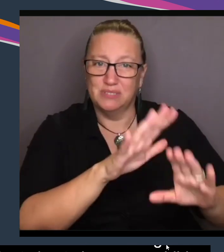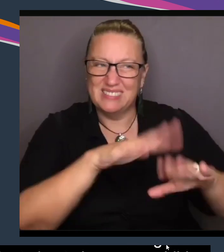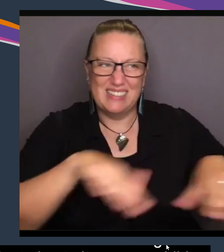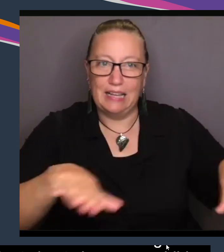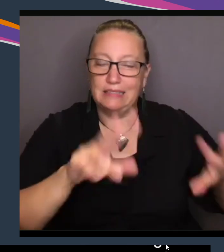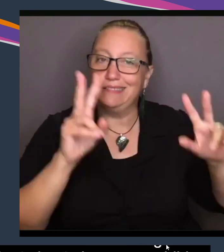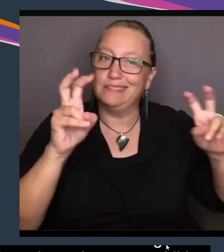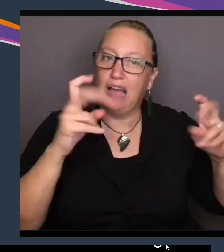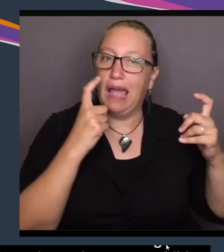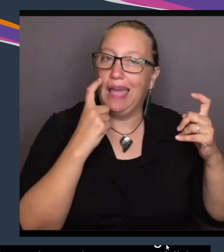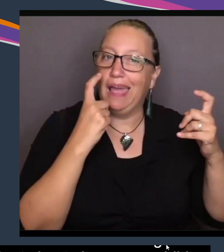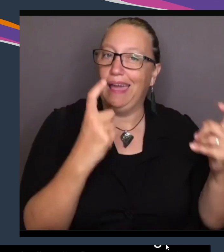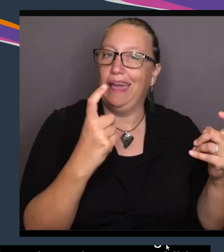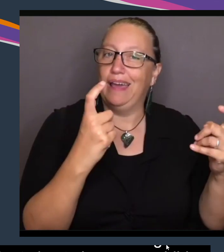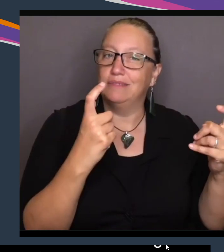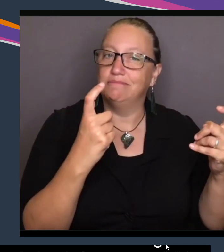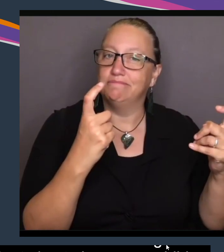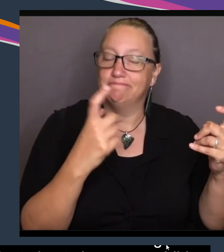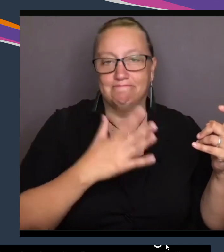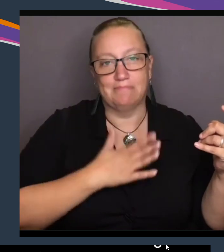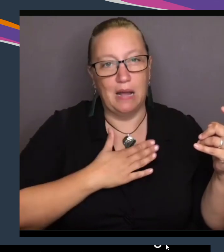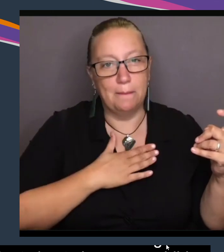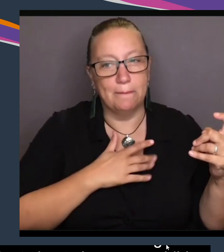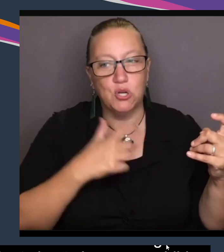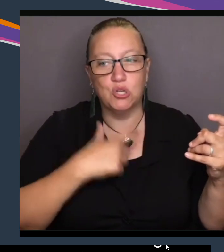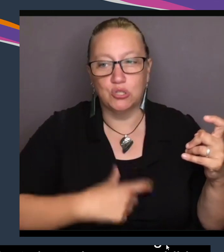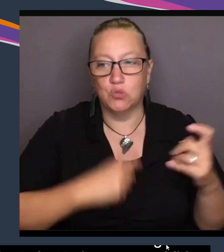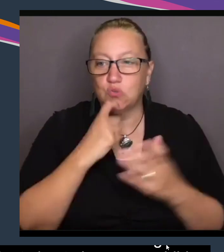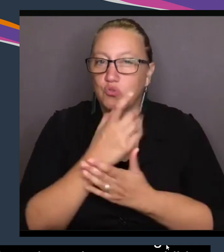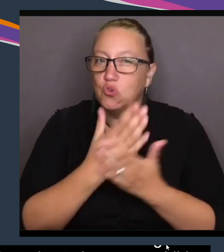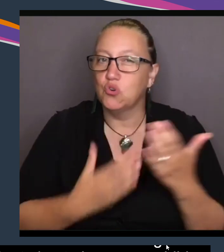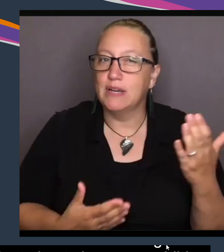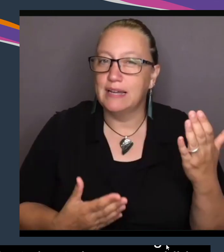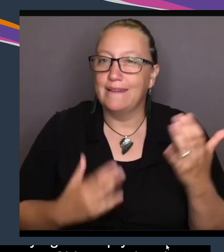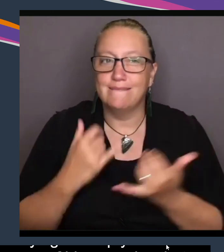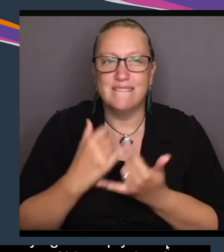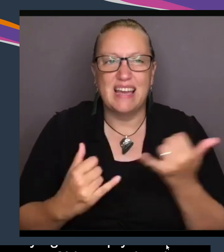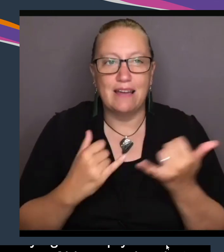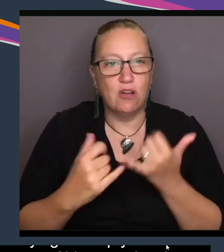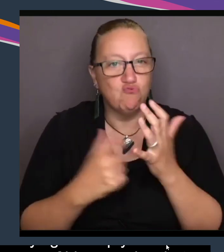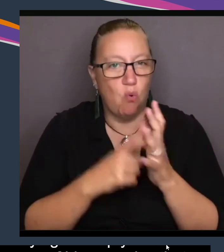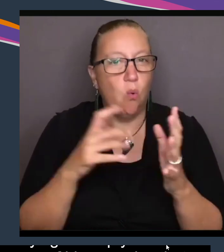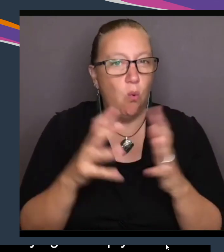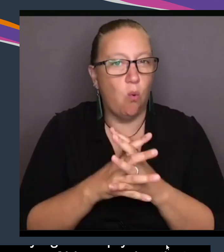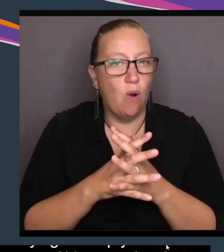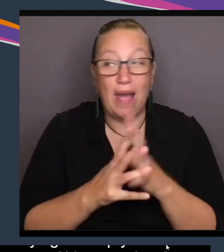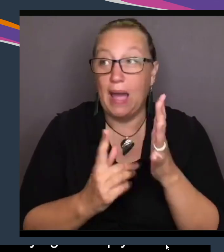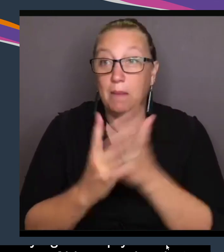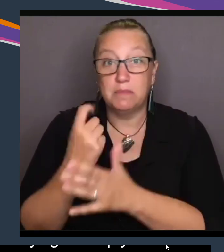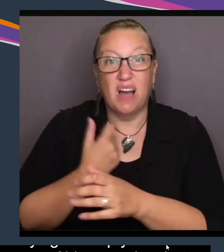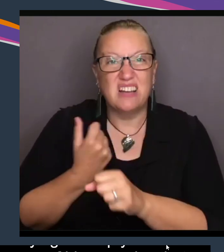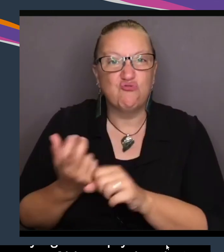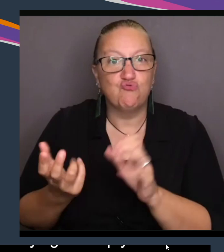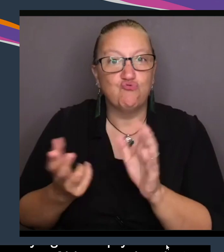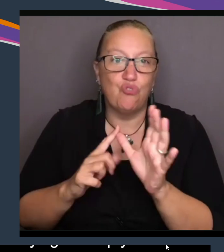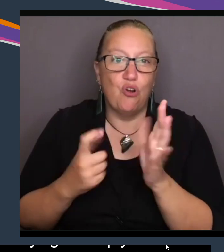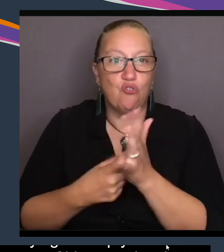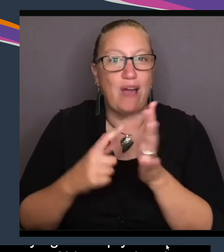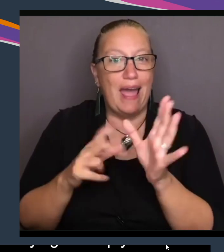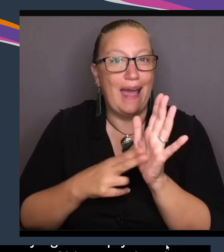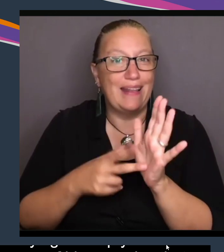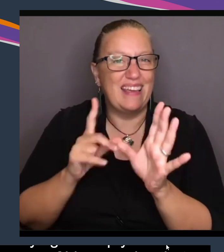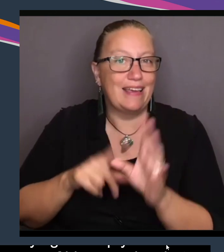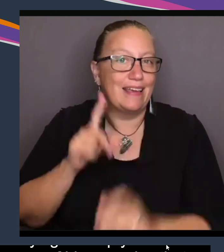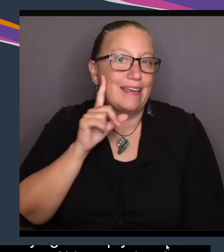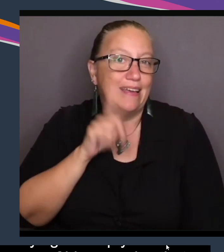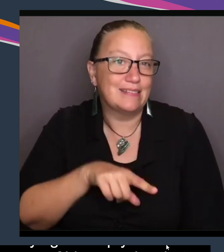Also a personal story, and very raw because that happened to my granny yesterday. And I'm barred